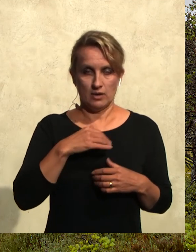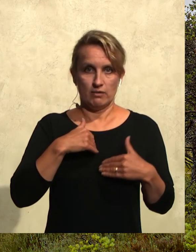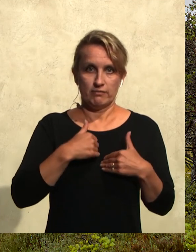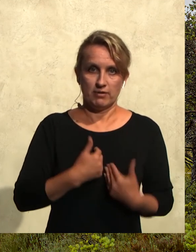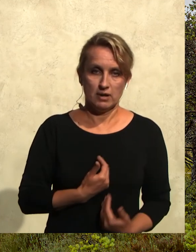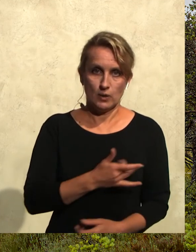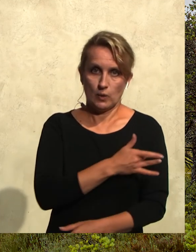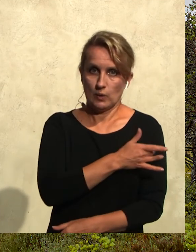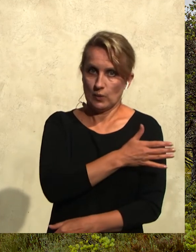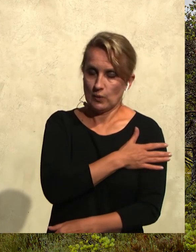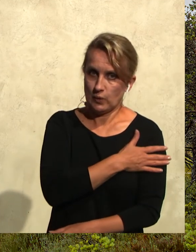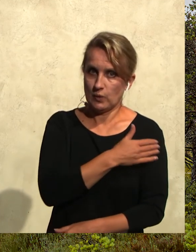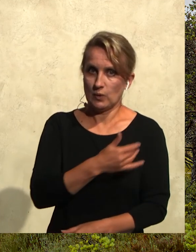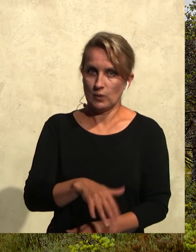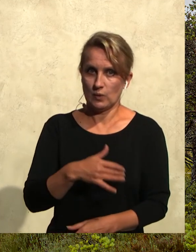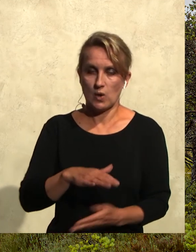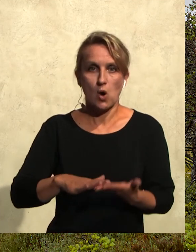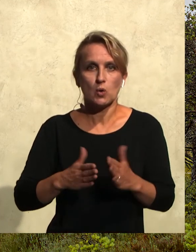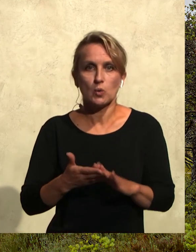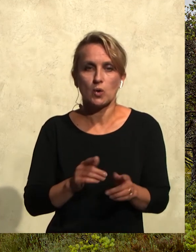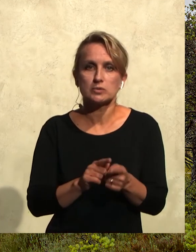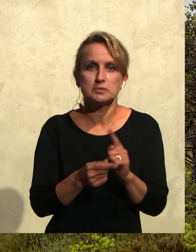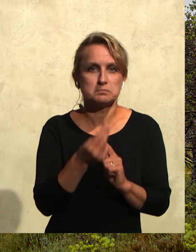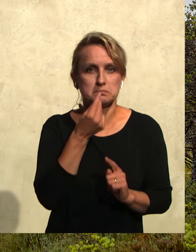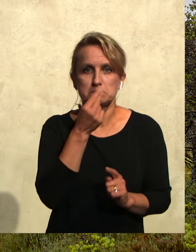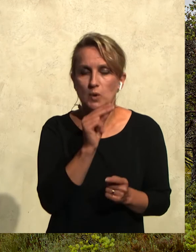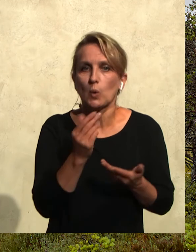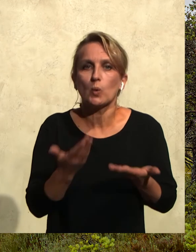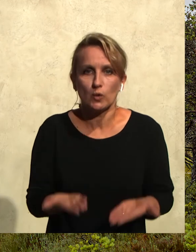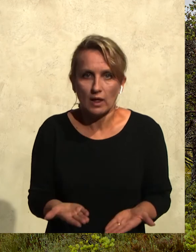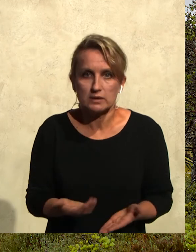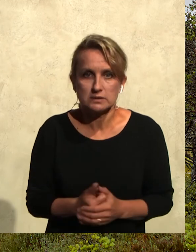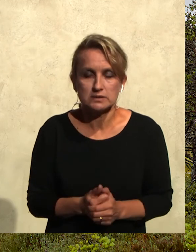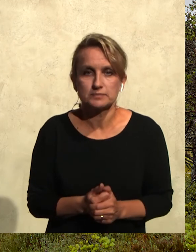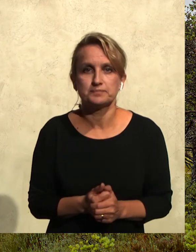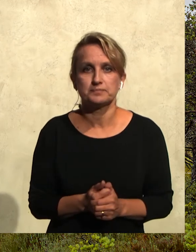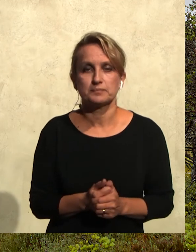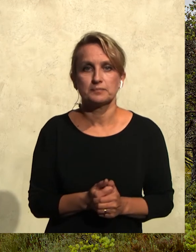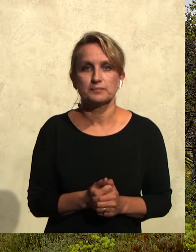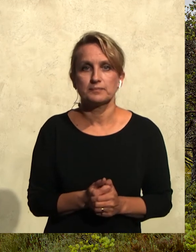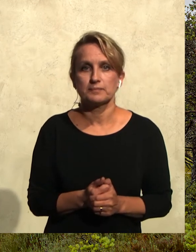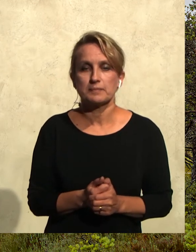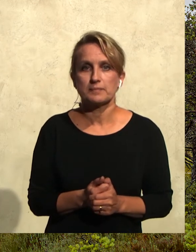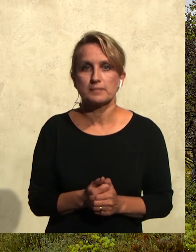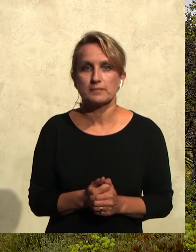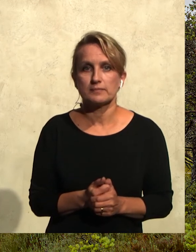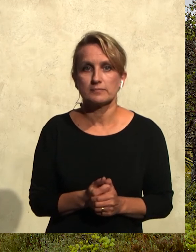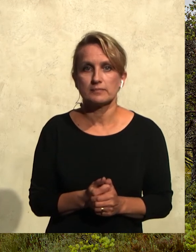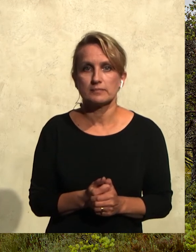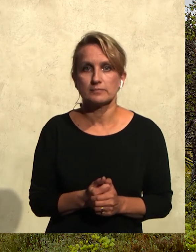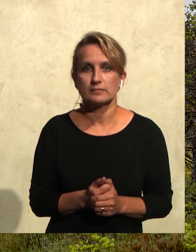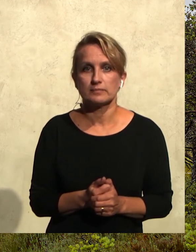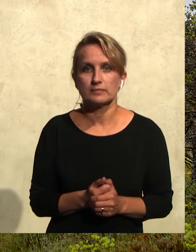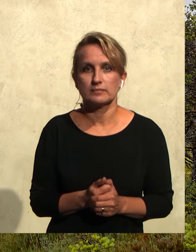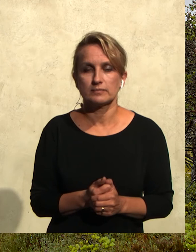of essential mental health services where feasible, the switch to remote forms of support and care through